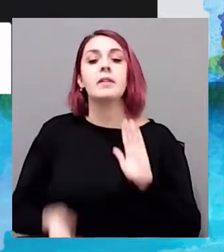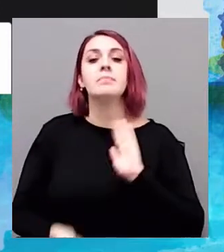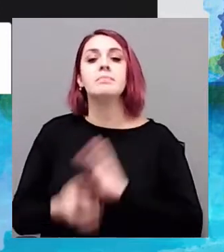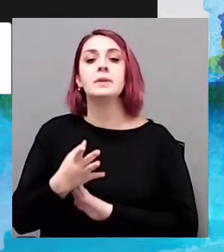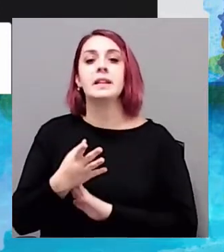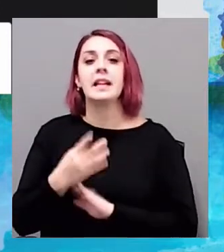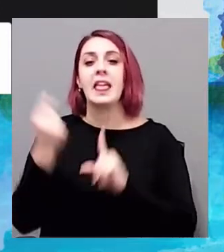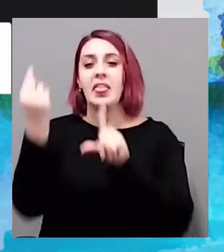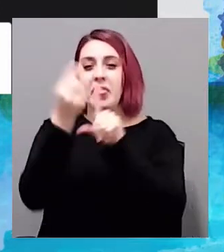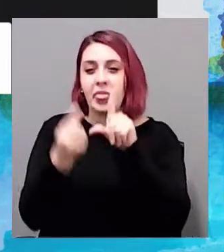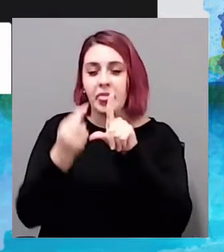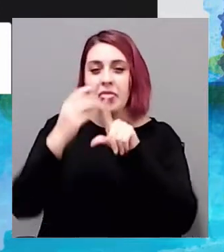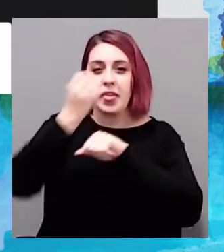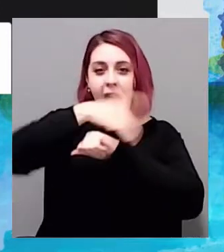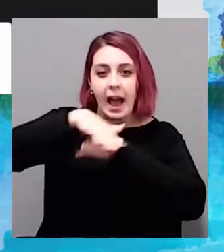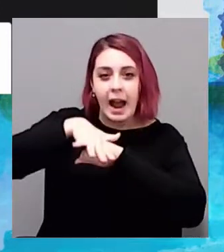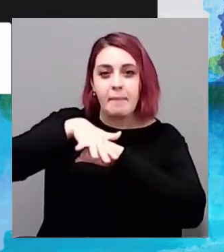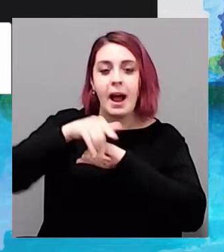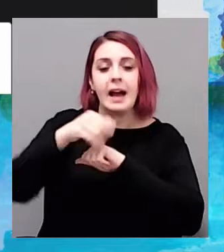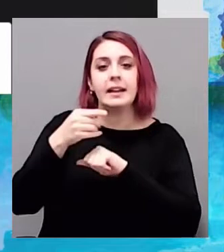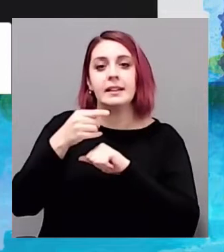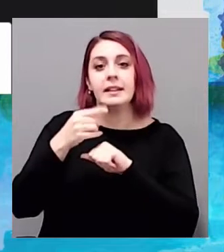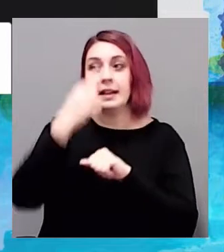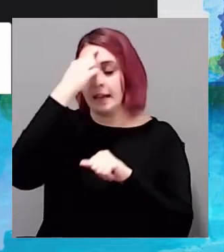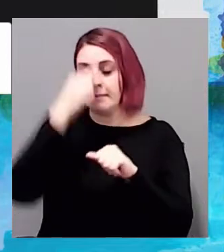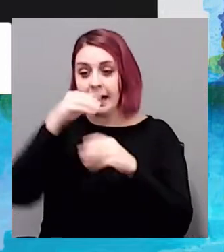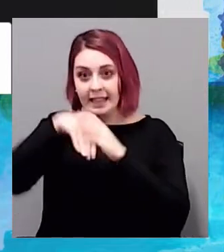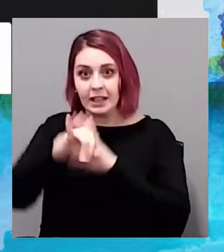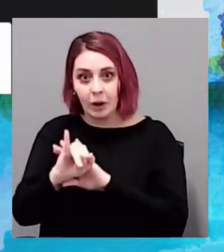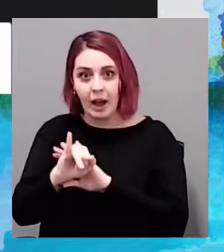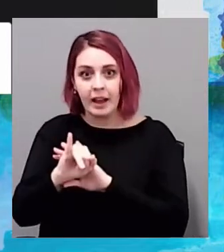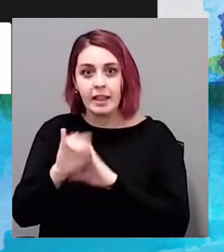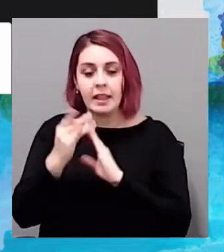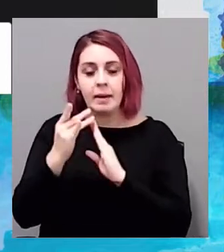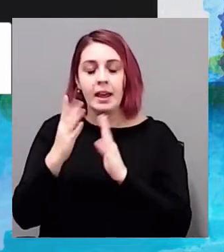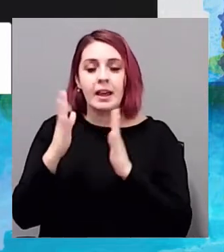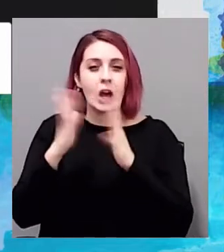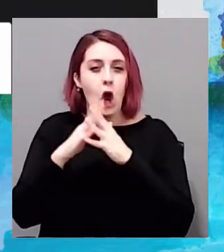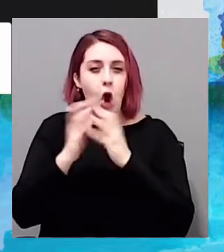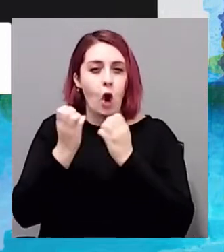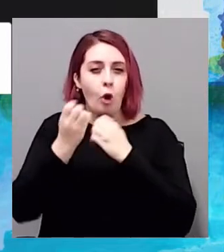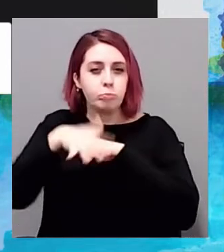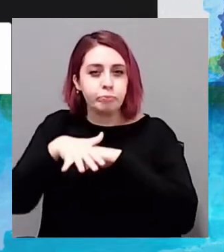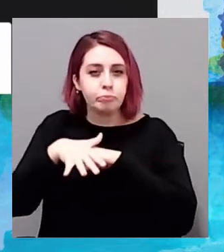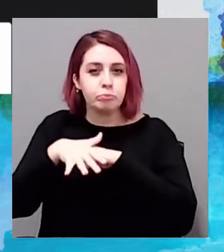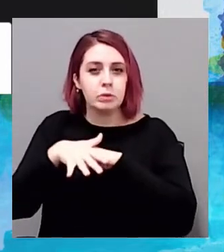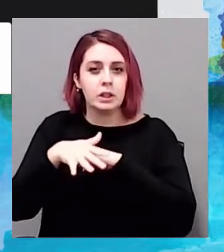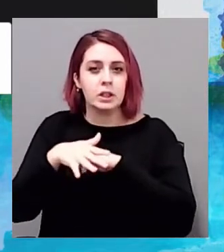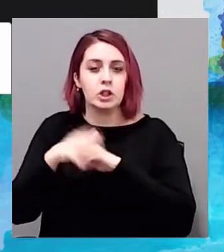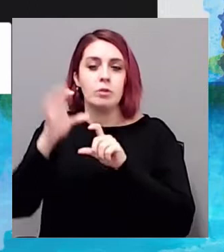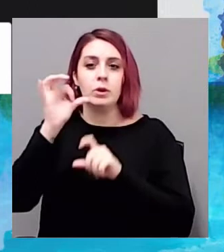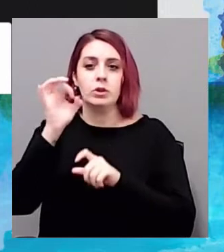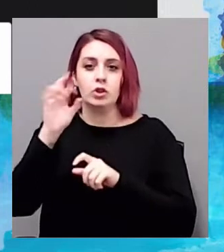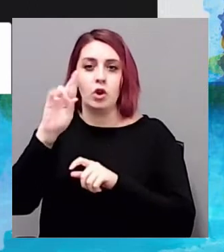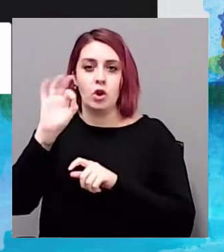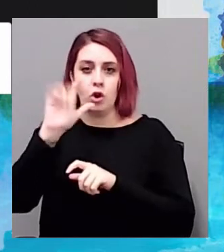create diagrams where they have the image, and in this case, this is a